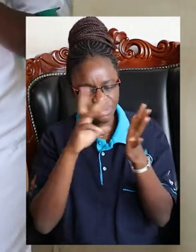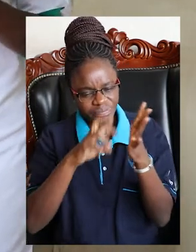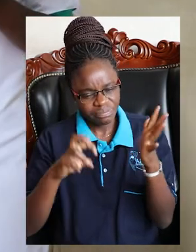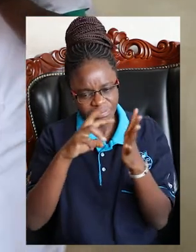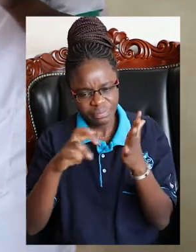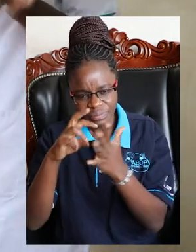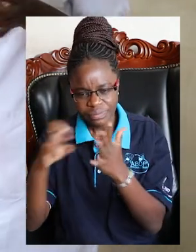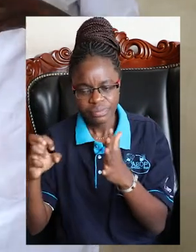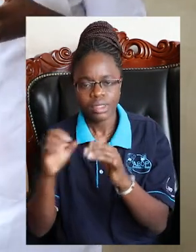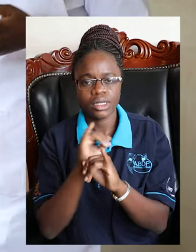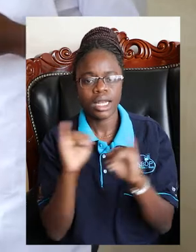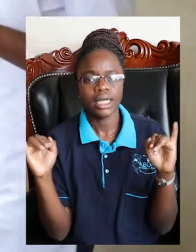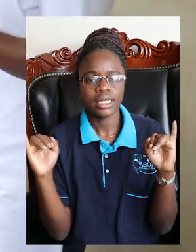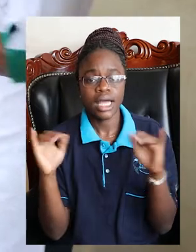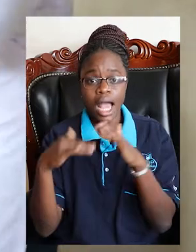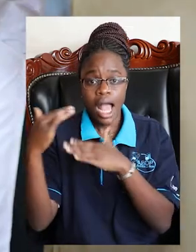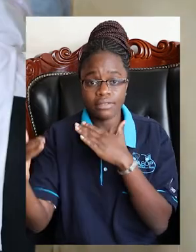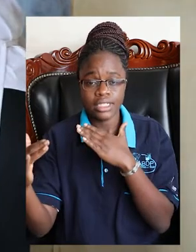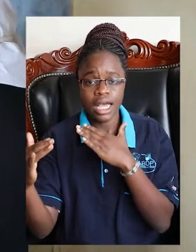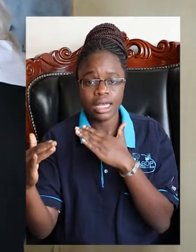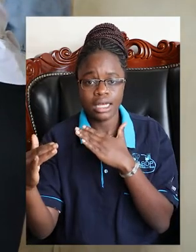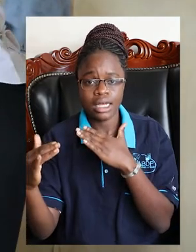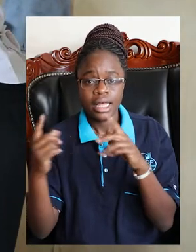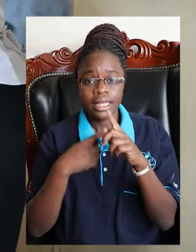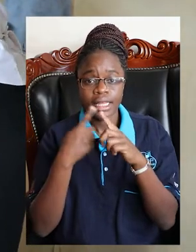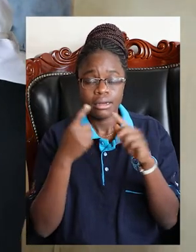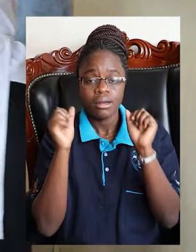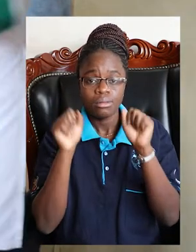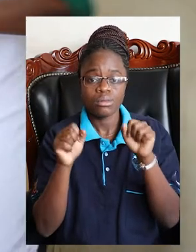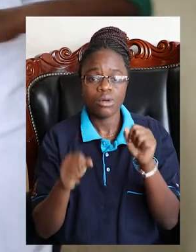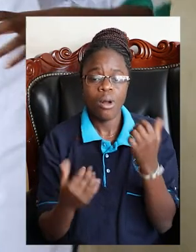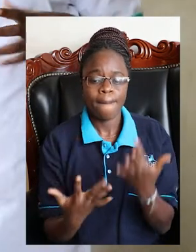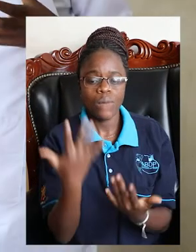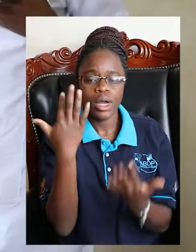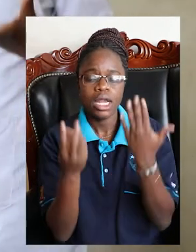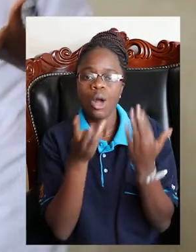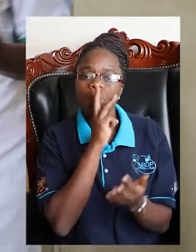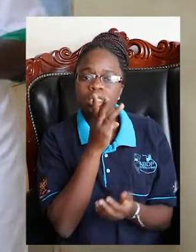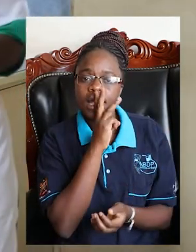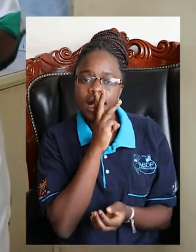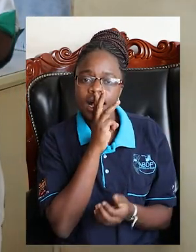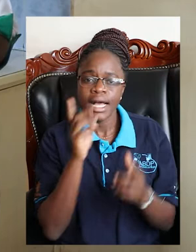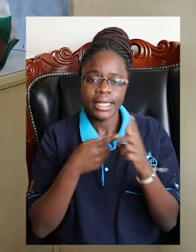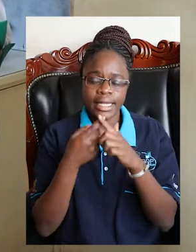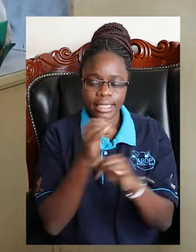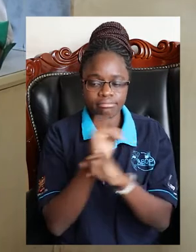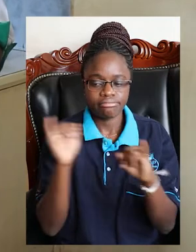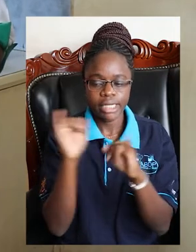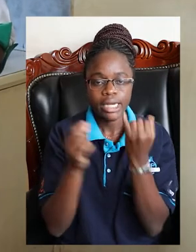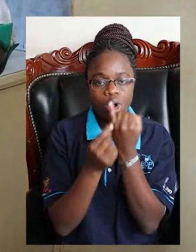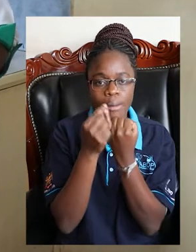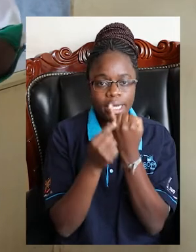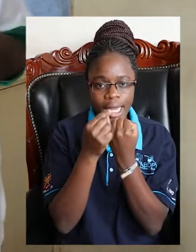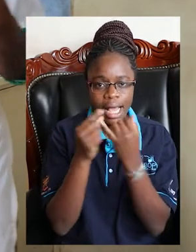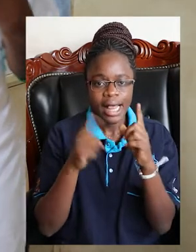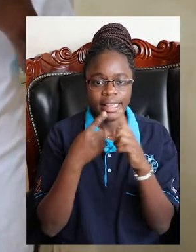stones or it has some shells. So pick it well. After you've picked well, you put your omena, boil some water, wash the omena in hot